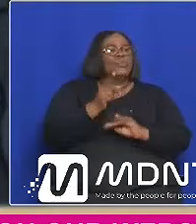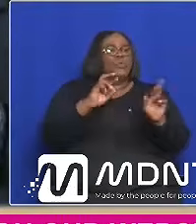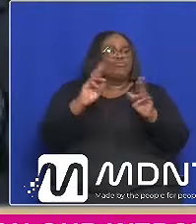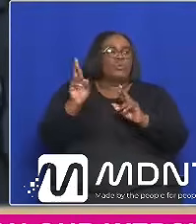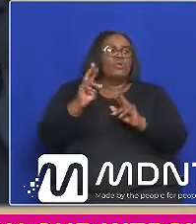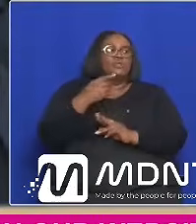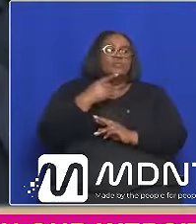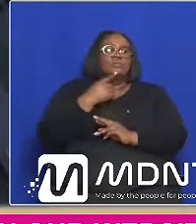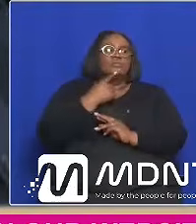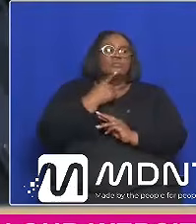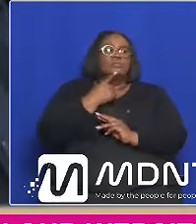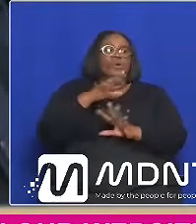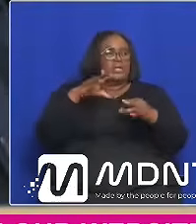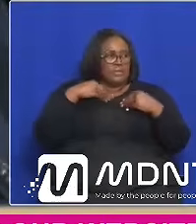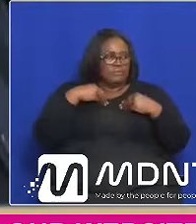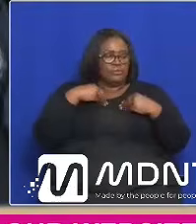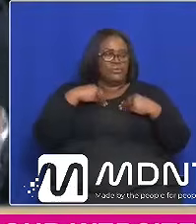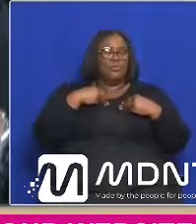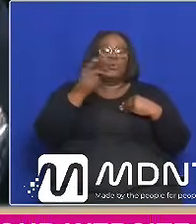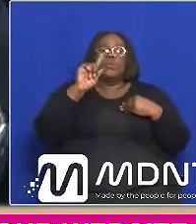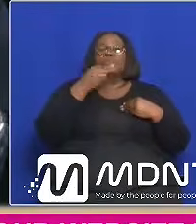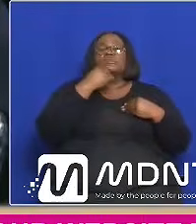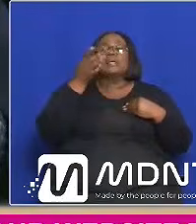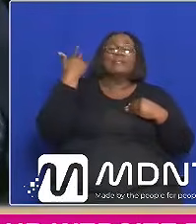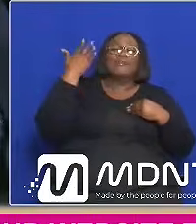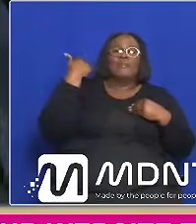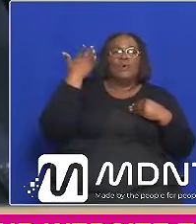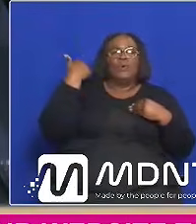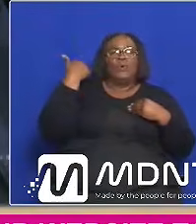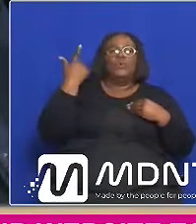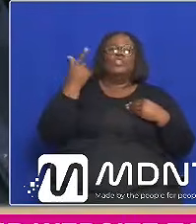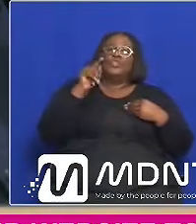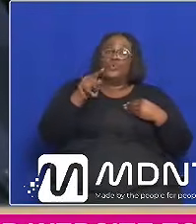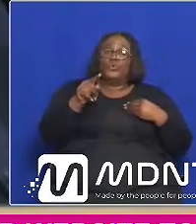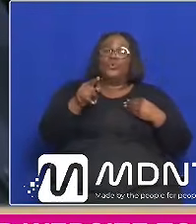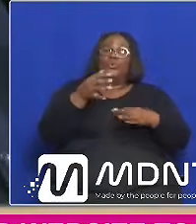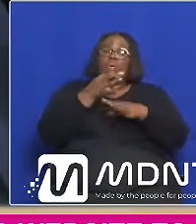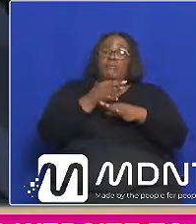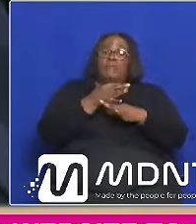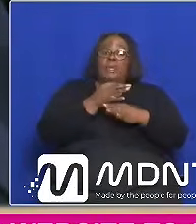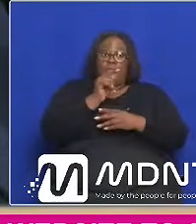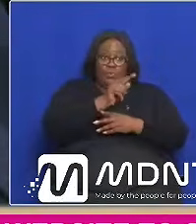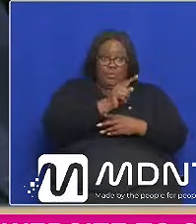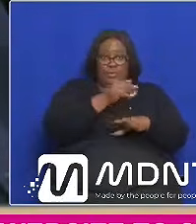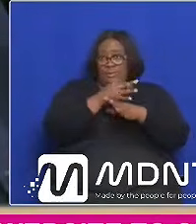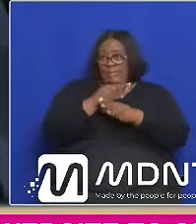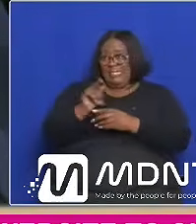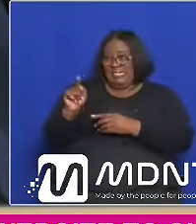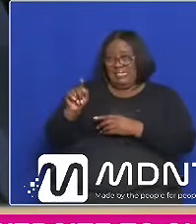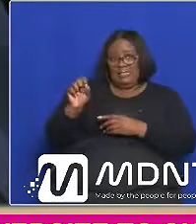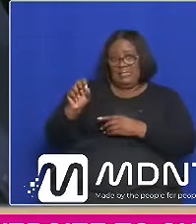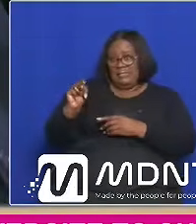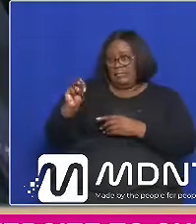you gave us first, the impression that you've given us when you first were asked about the nature of your relationship with